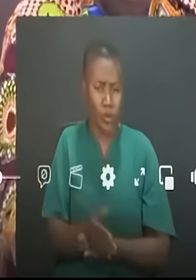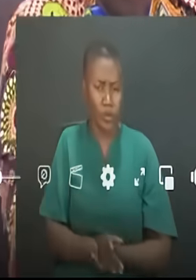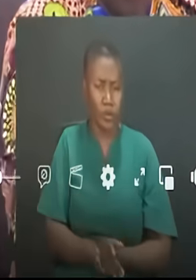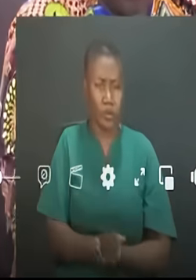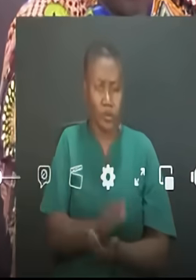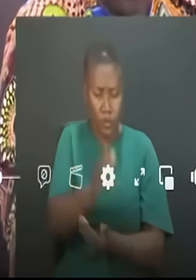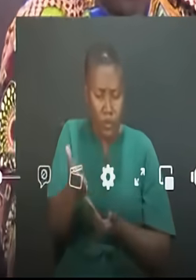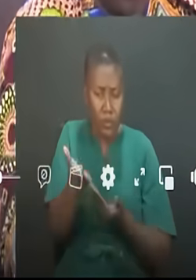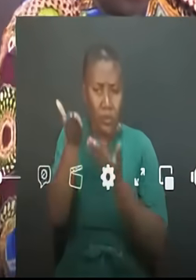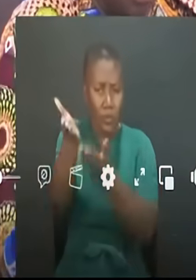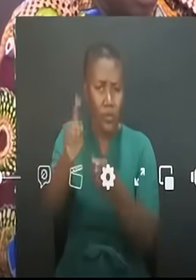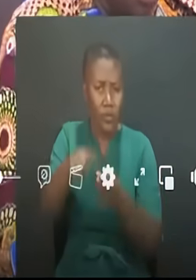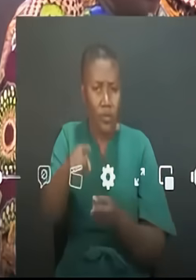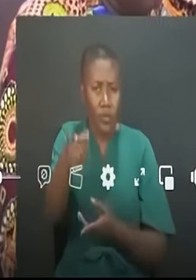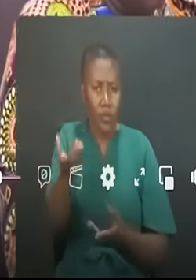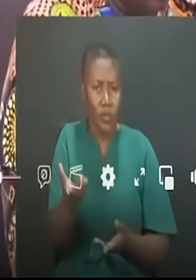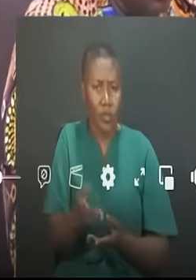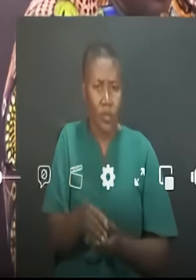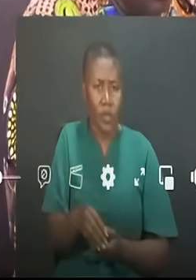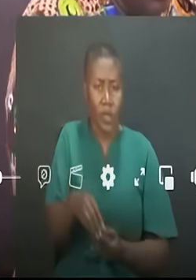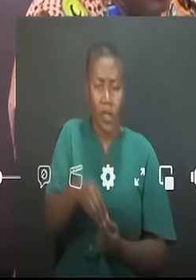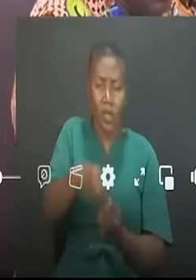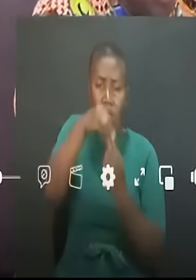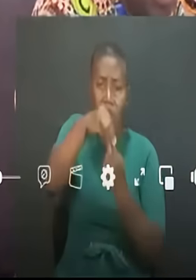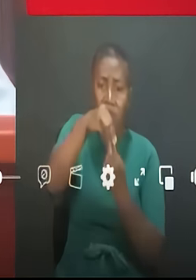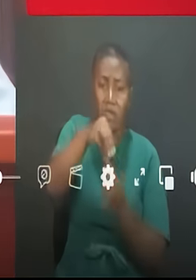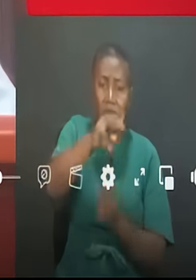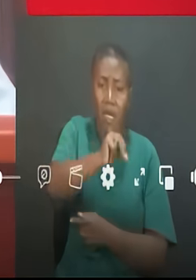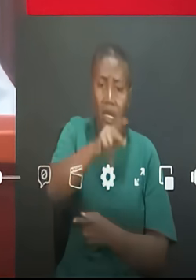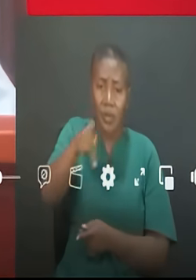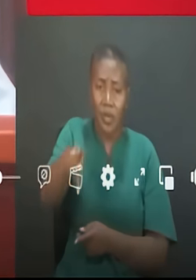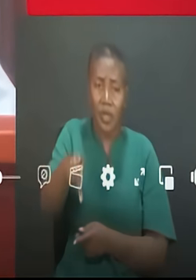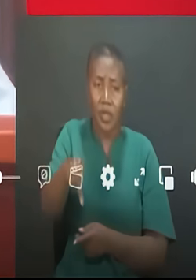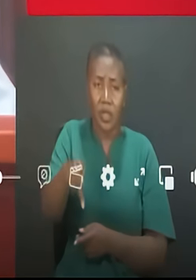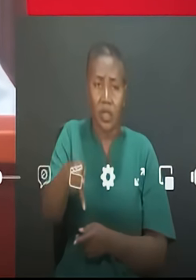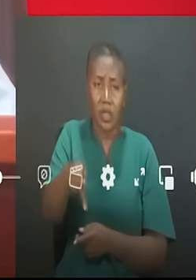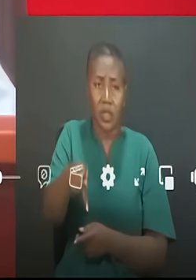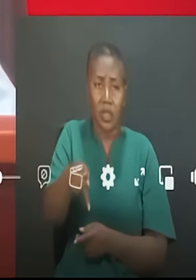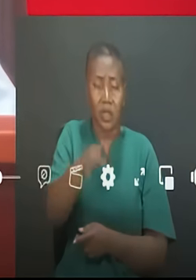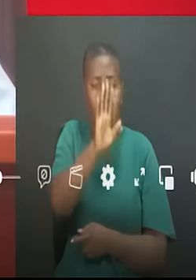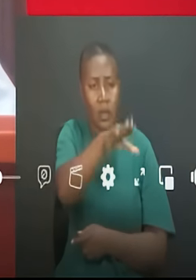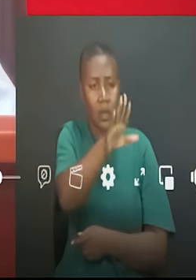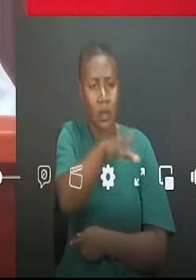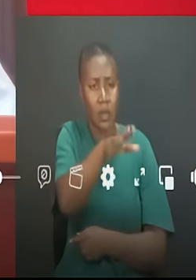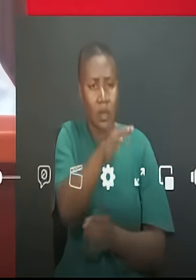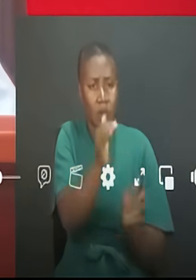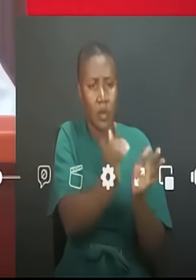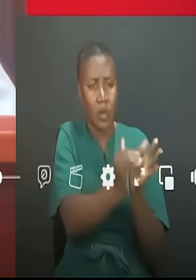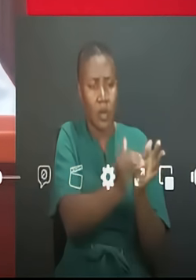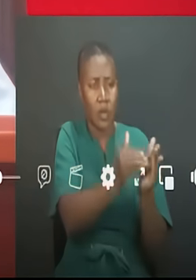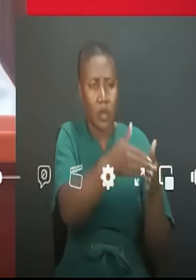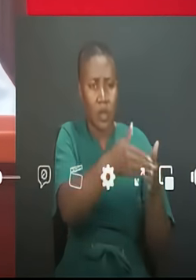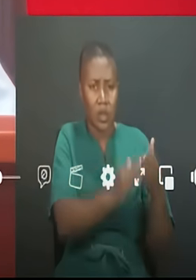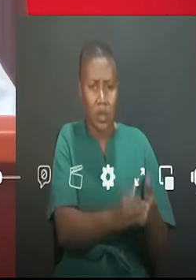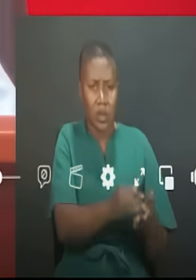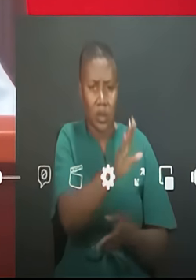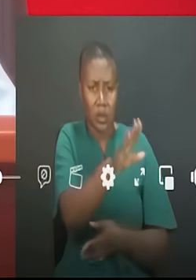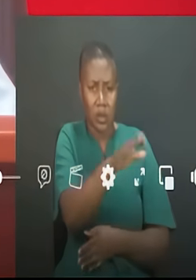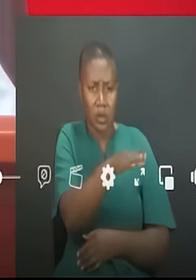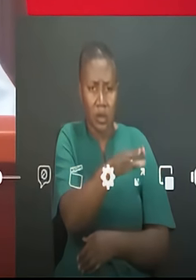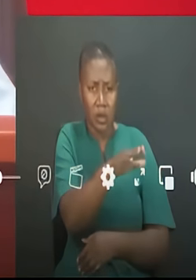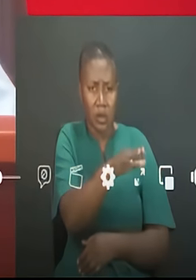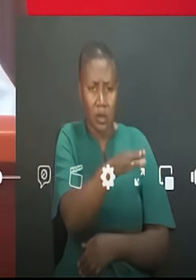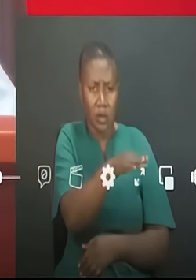Especially the MPs without portfolios. Minority leader. There's so much pressure on you. So, Mr. Speaker, I think we